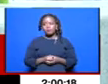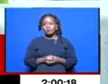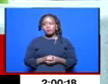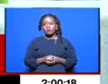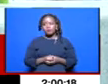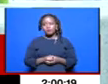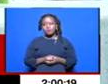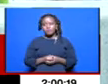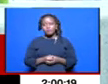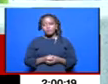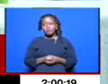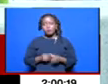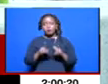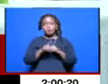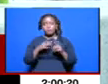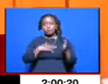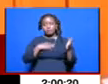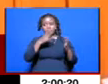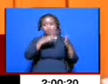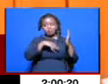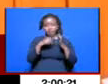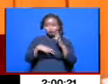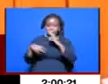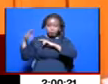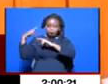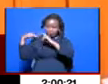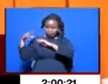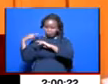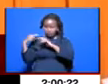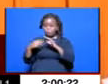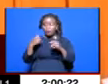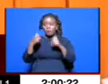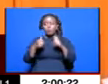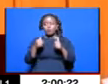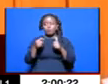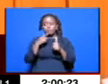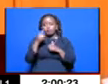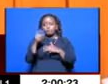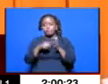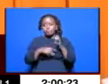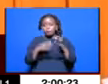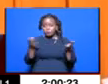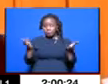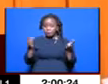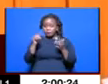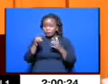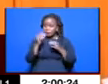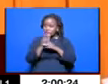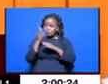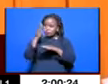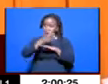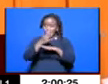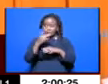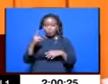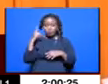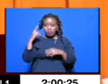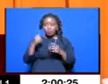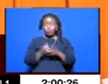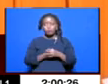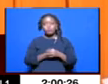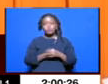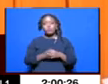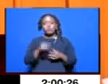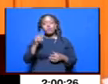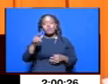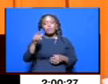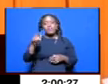I read him in history, simply referred to as Montesquieu, as the father of the doctrine. This doctrine is embedded